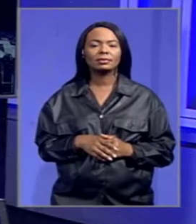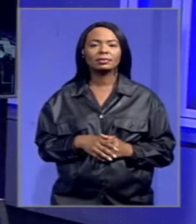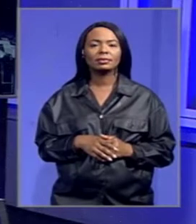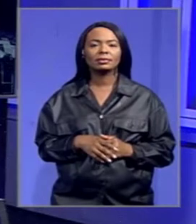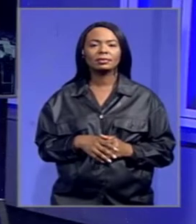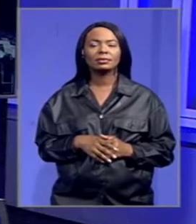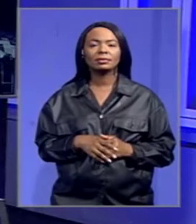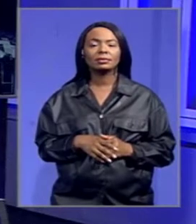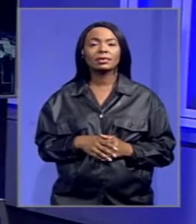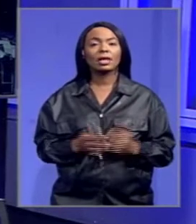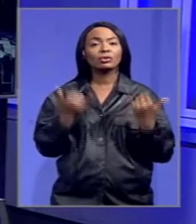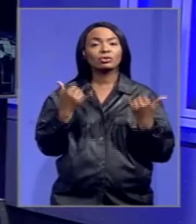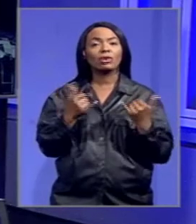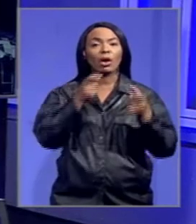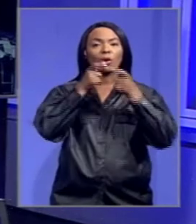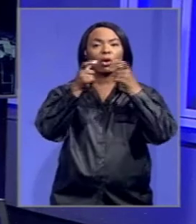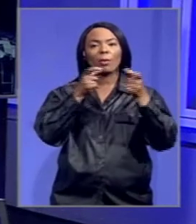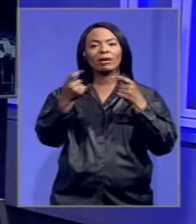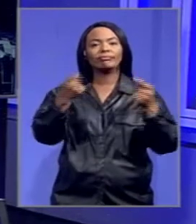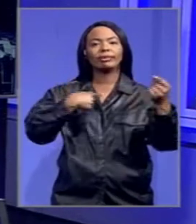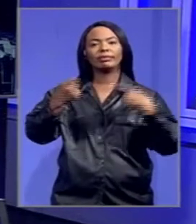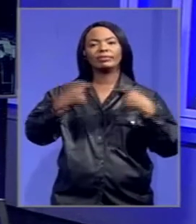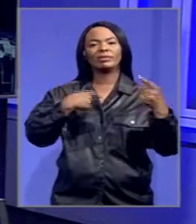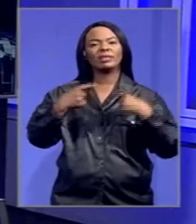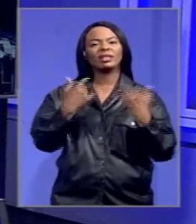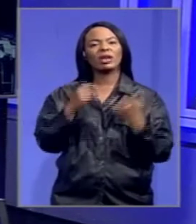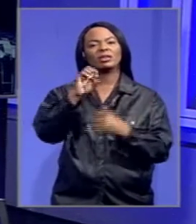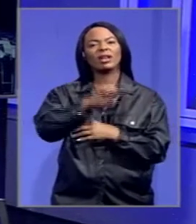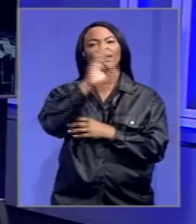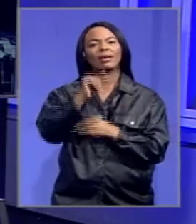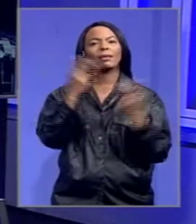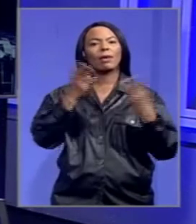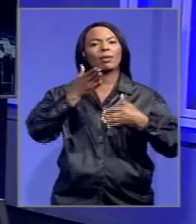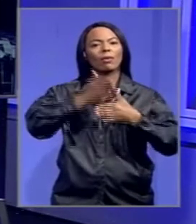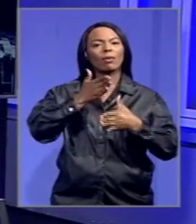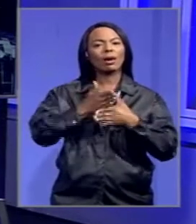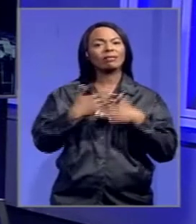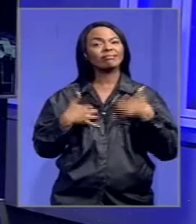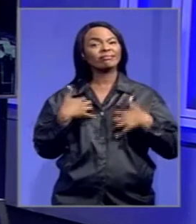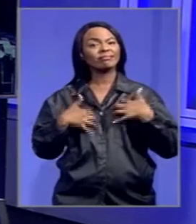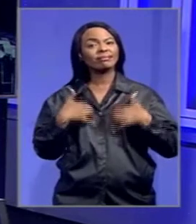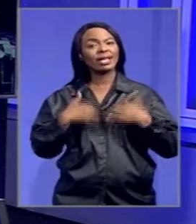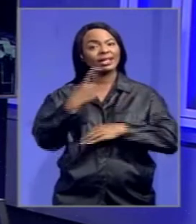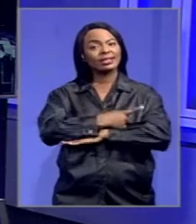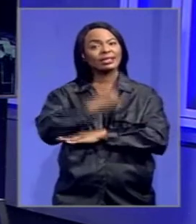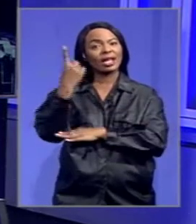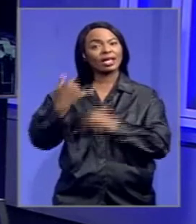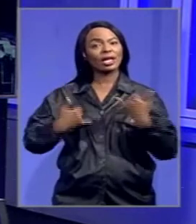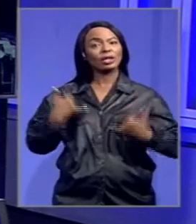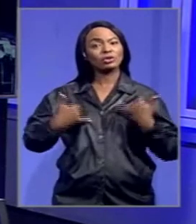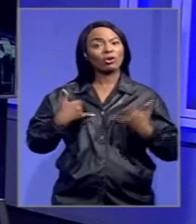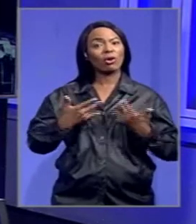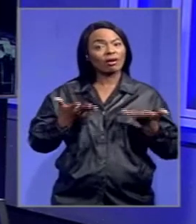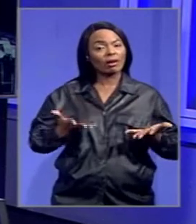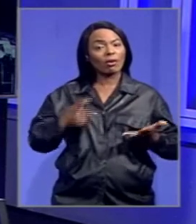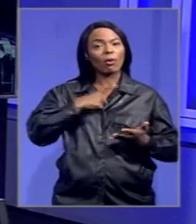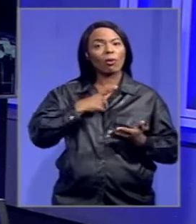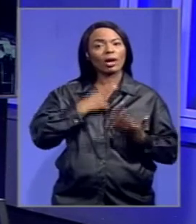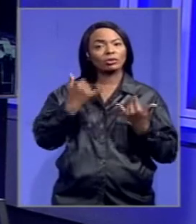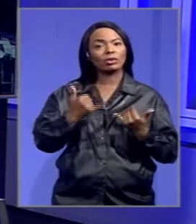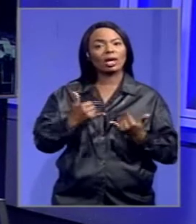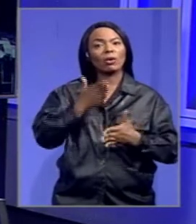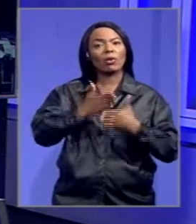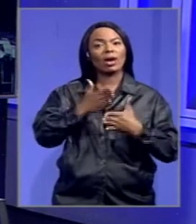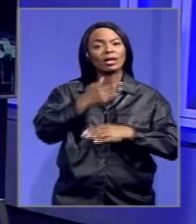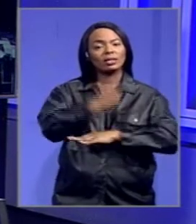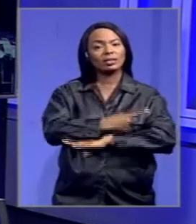Pejana re lera kopa maikutlo a lona hore na basebetsi Afrika Borwa ba ntse bana le tjheseho ya ho keteka letsatsi la basebetsi jwalo ka re bone palo ya basebetsi ba